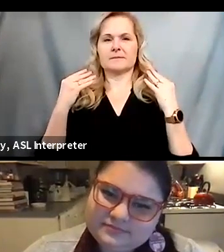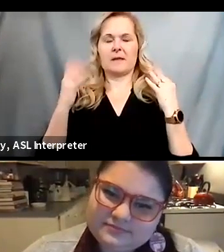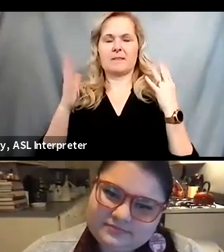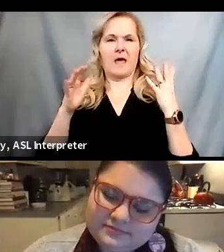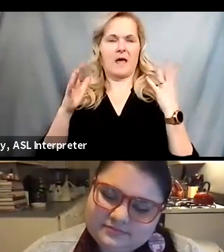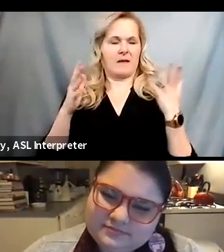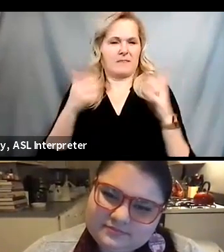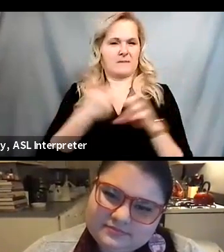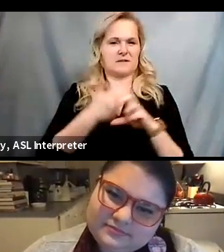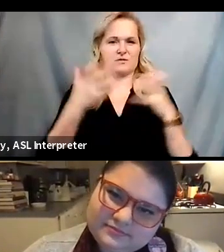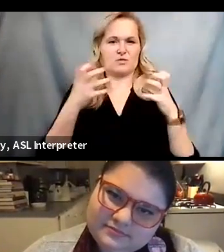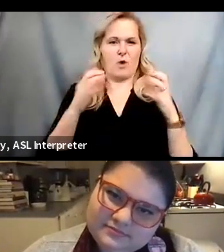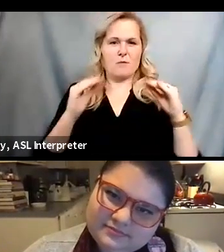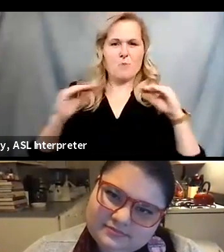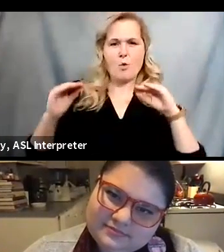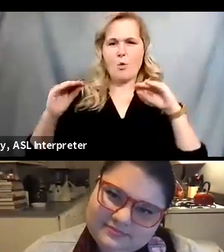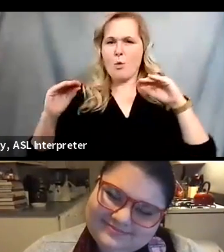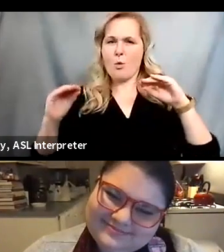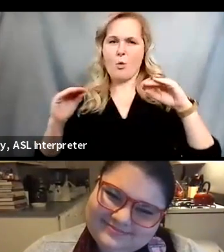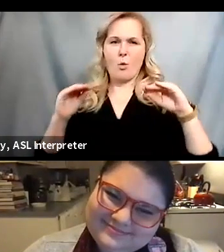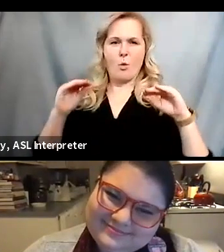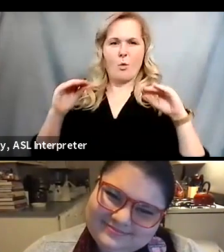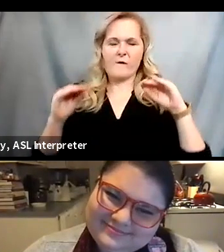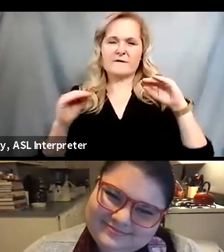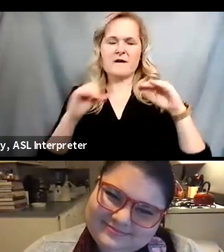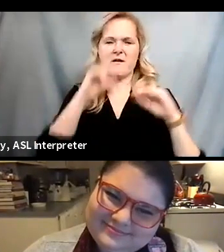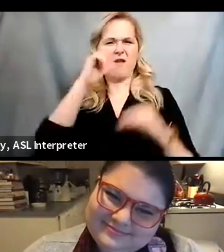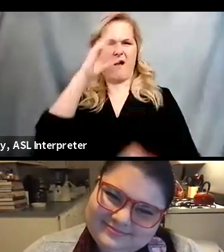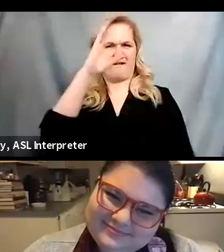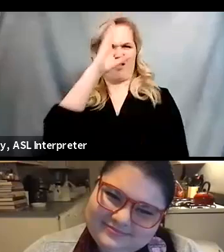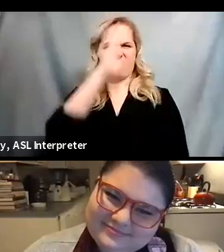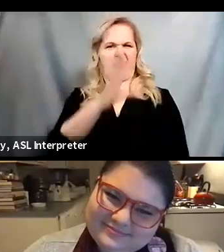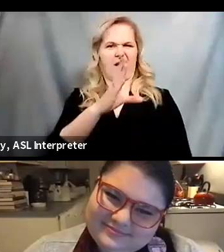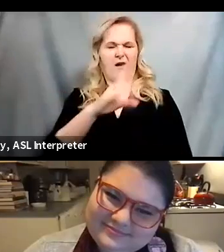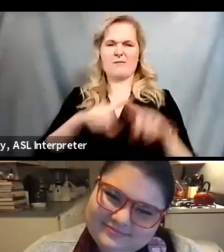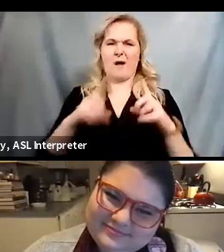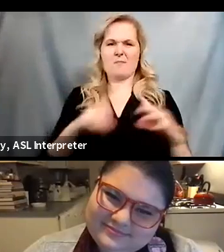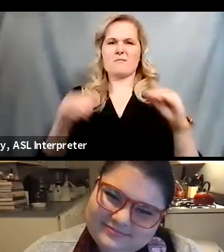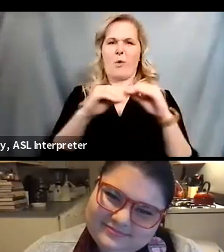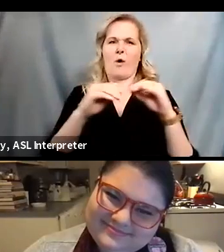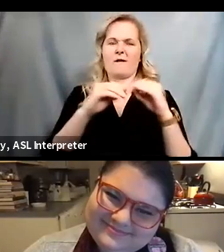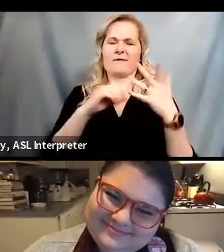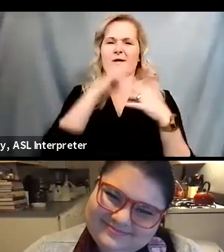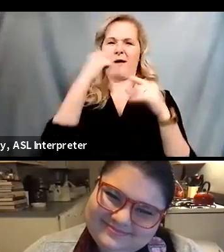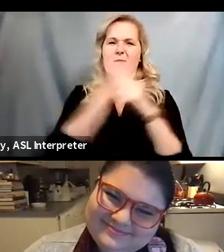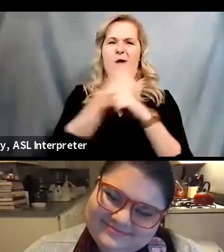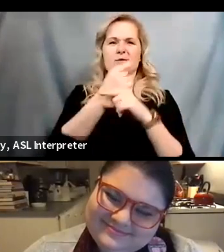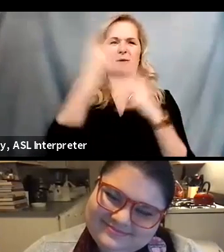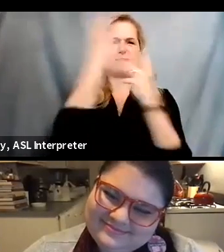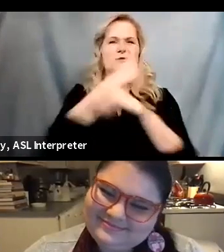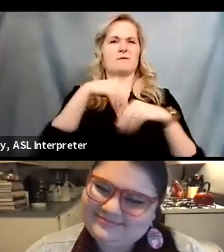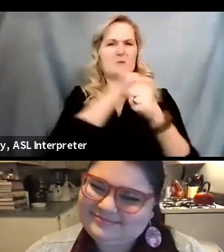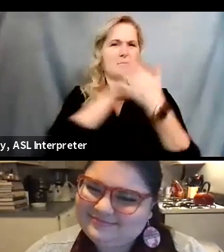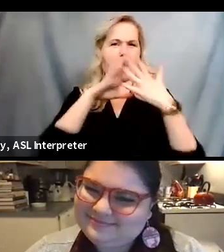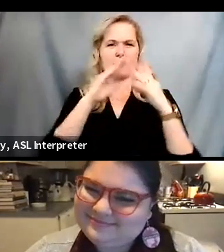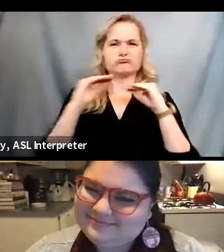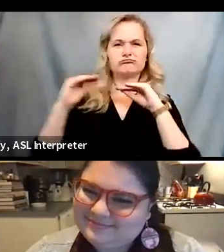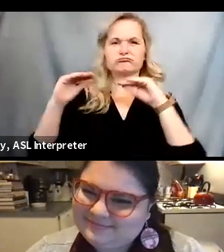that wanna wiggle and move in nonlinear, impractical, beautiful ways.